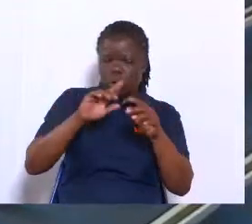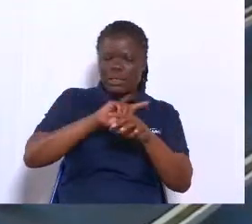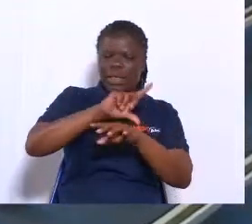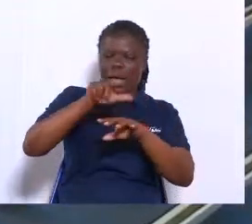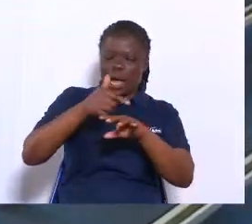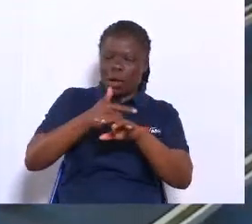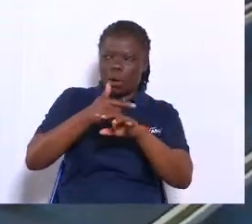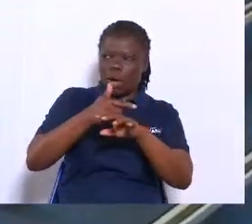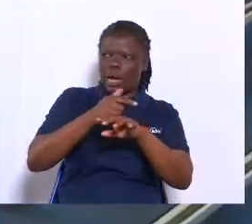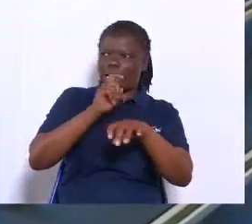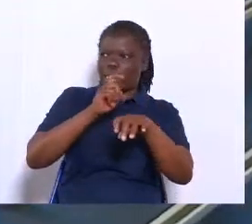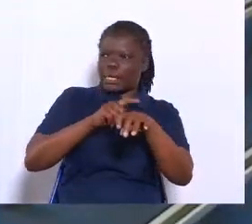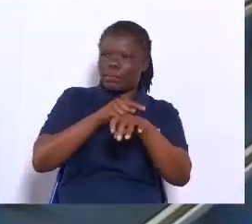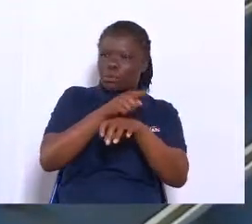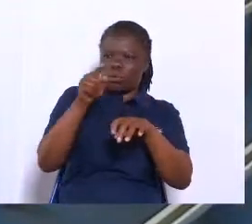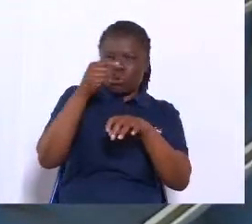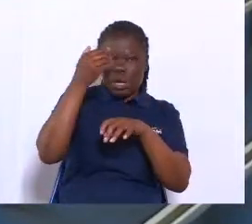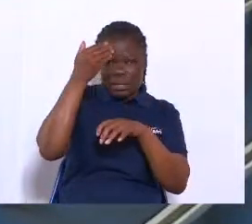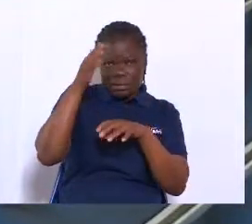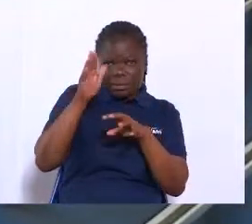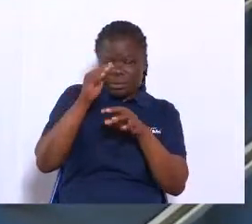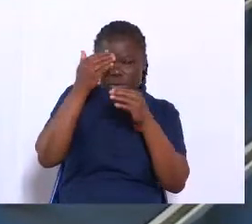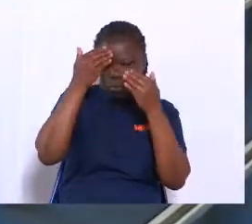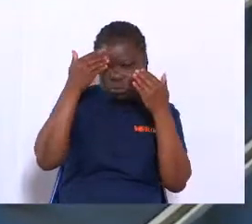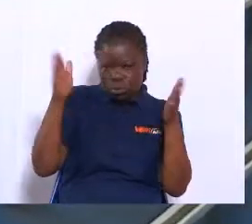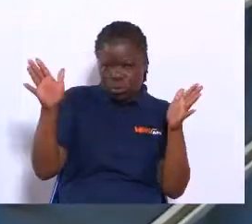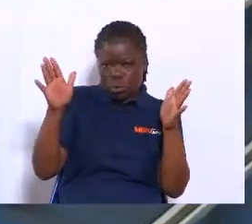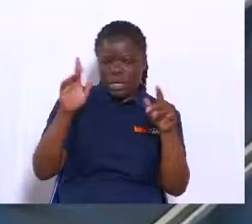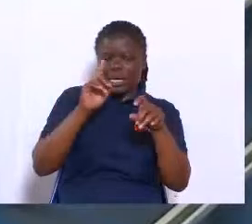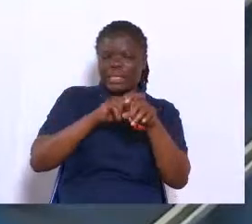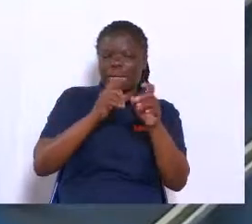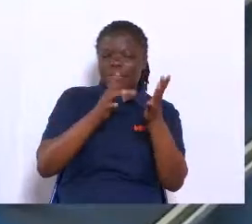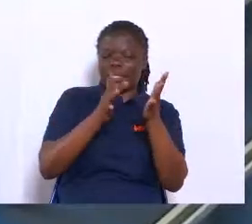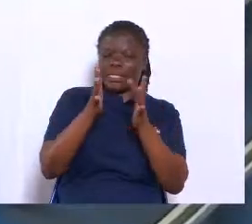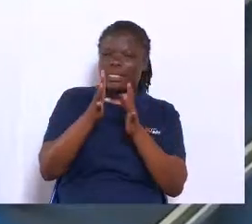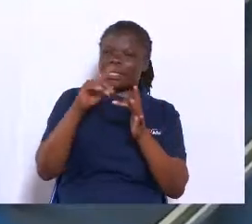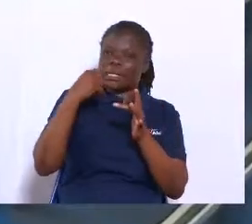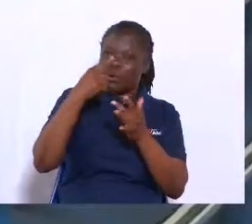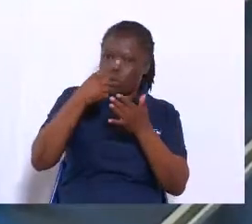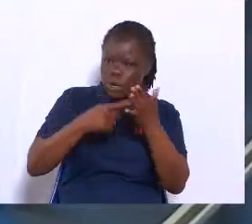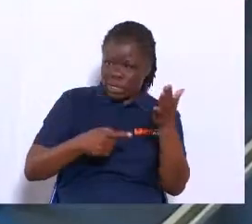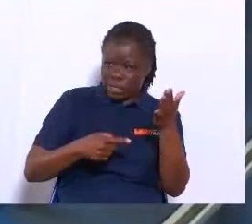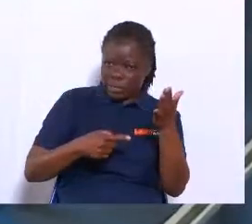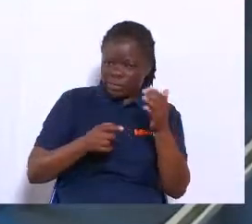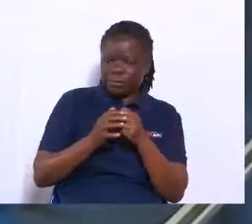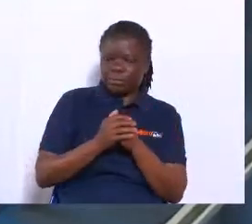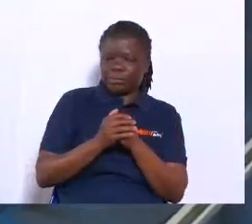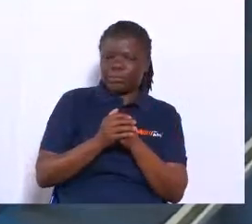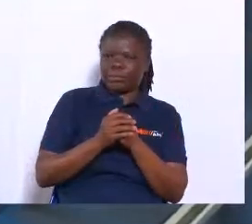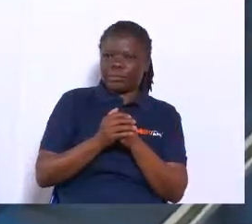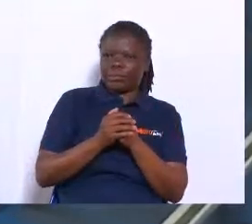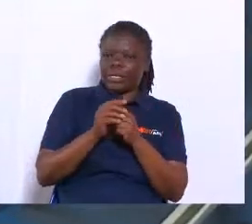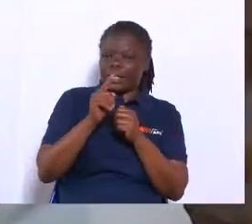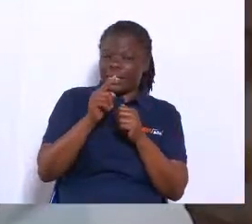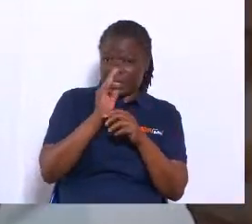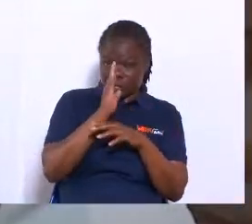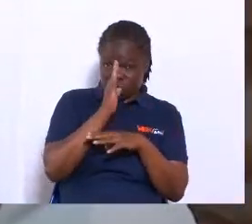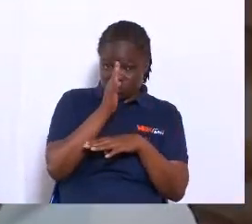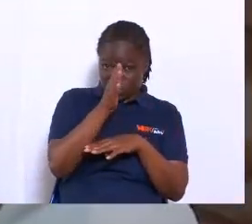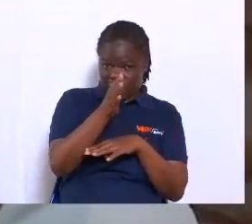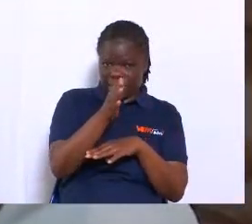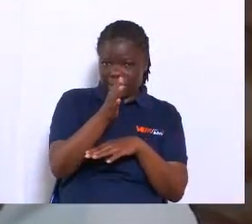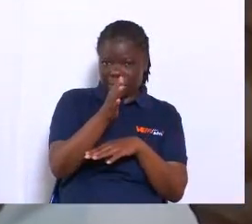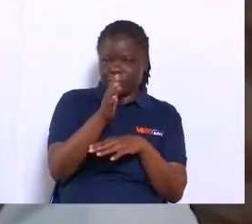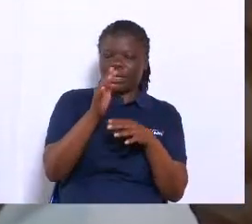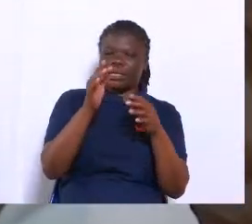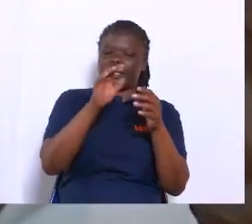you do not expect him. The point Jesus is making is very straightforward. The